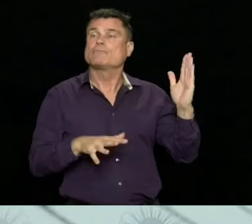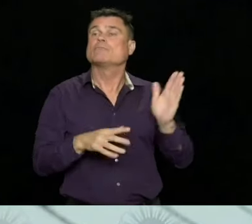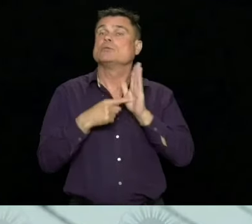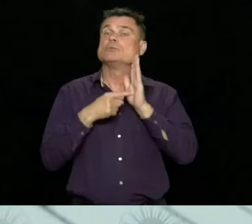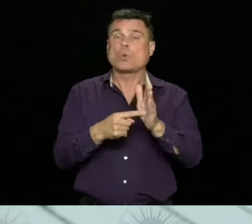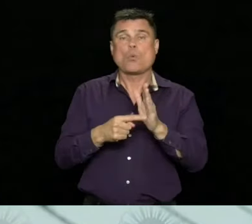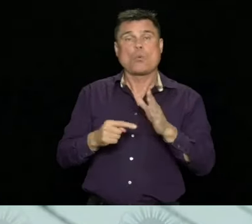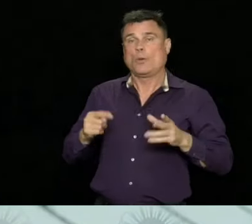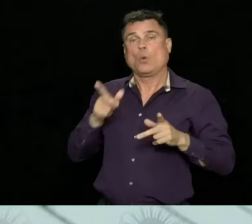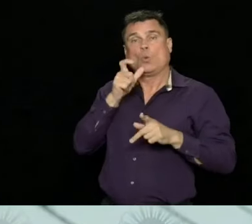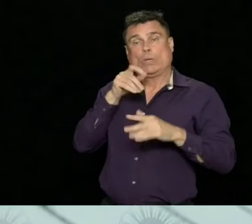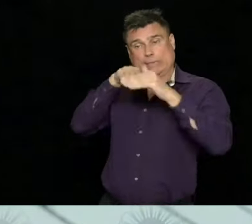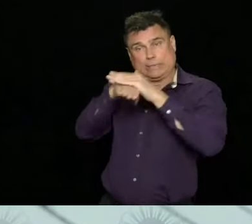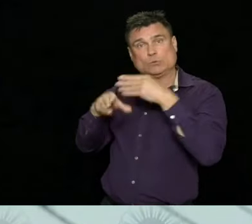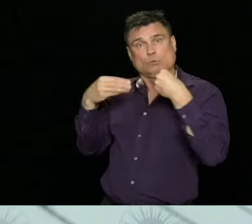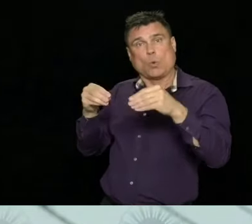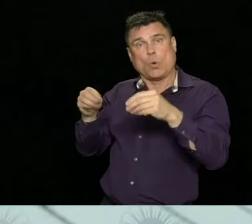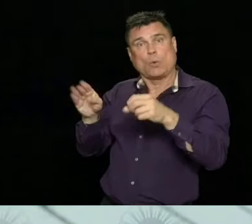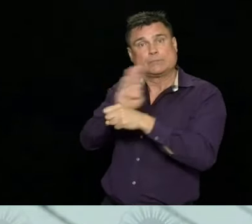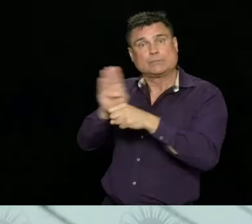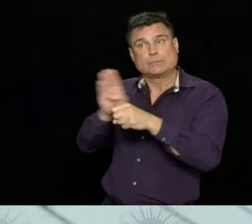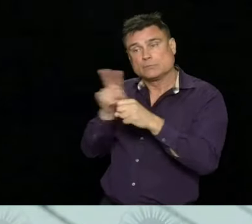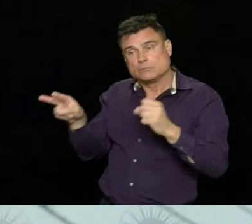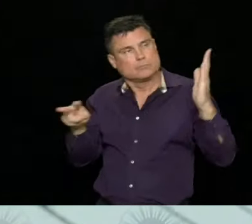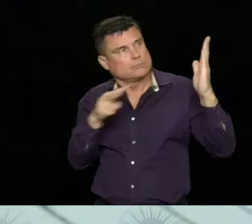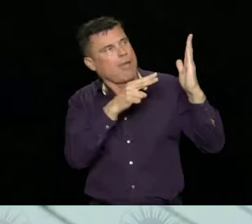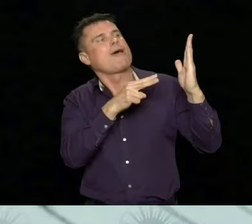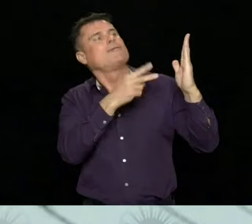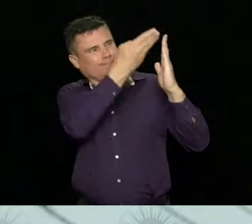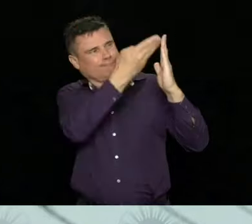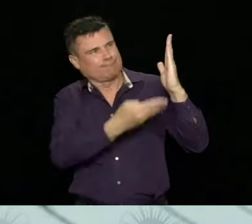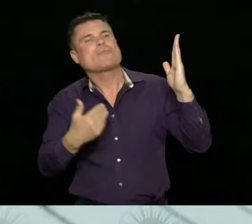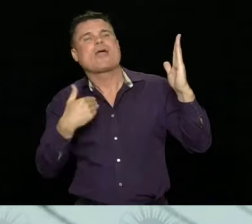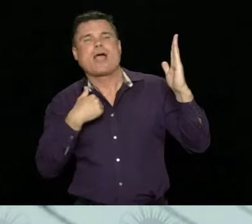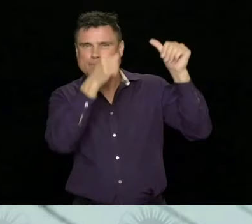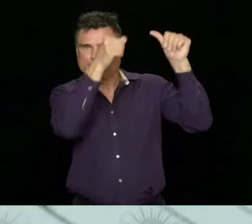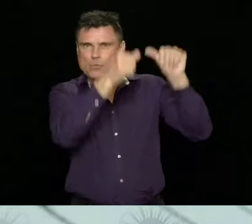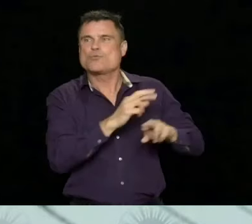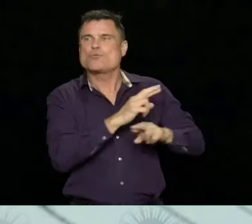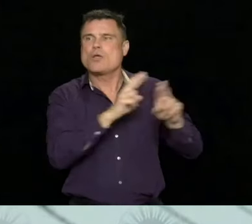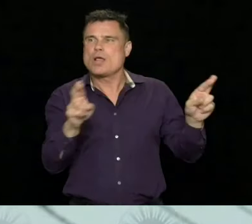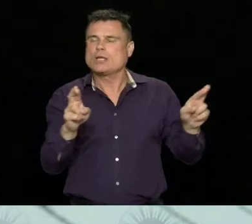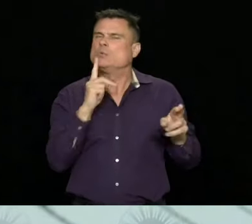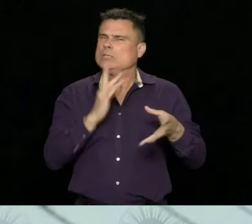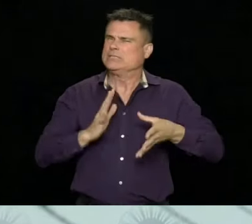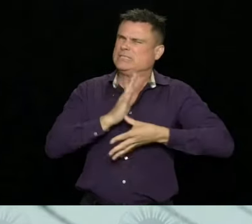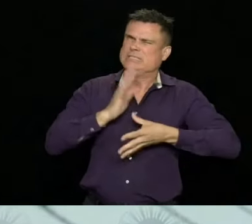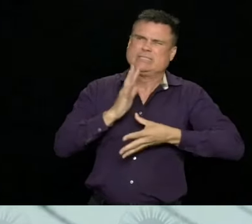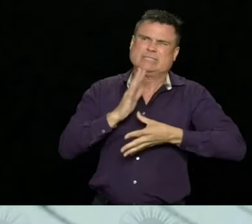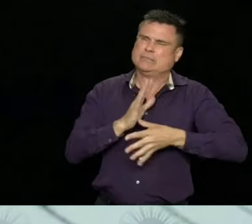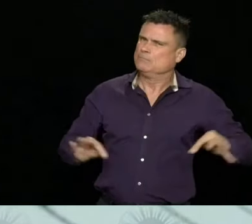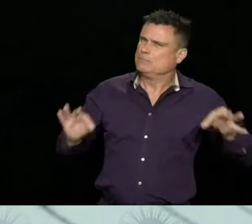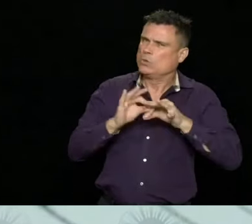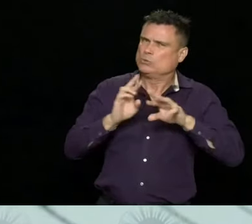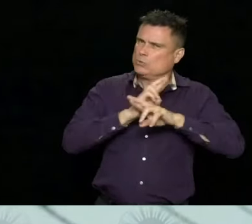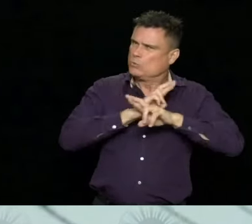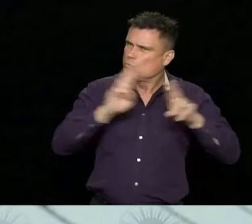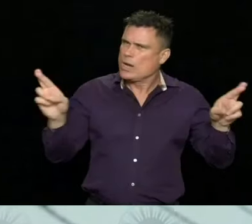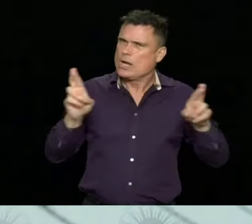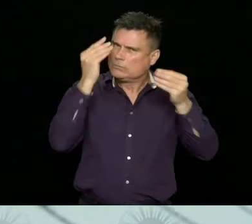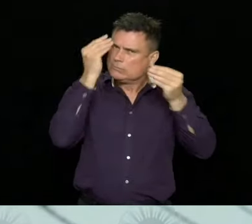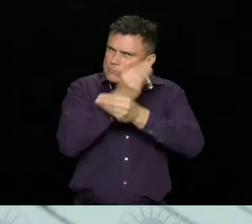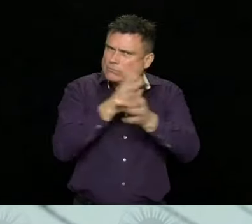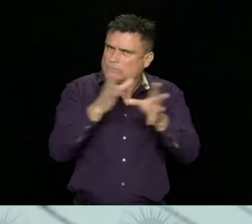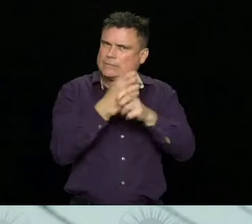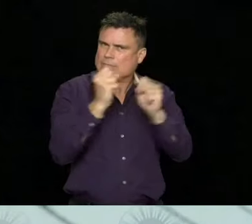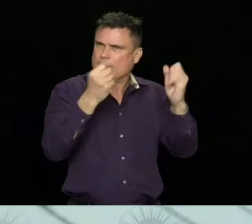the utmost important. I can't emphasize enough that if we don't win the confidence of public, confidence of the customers who